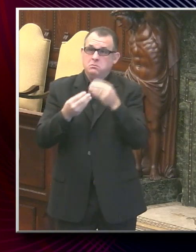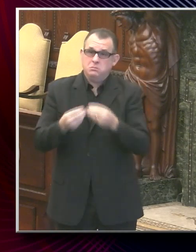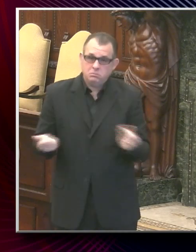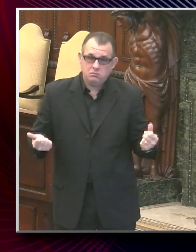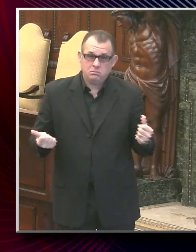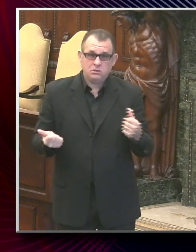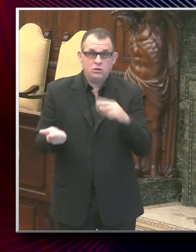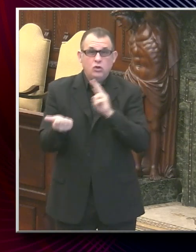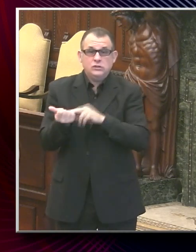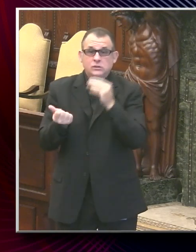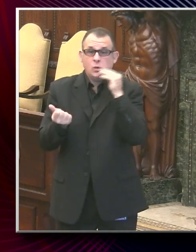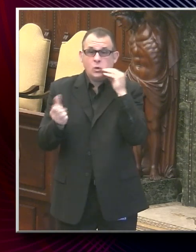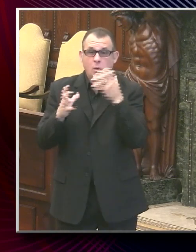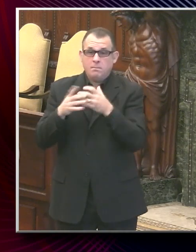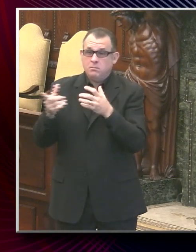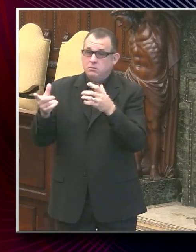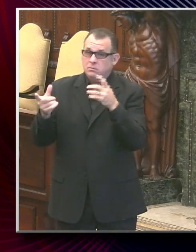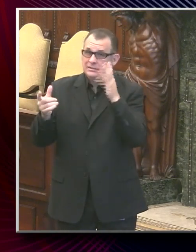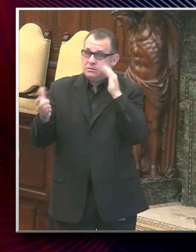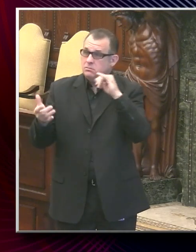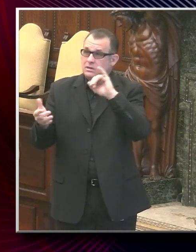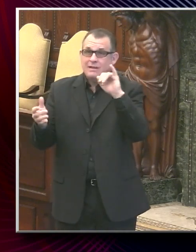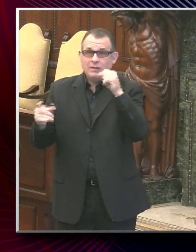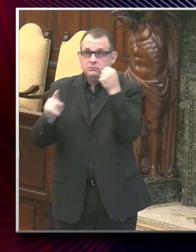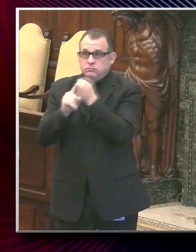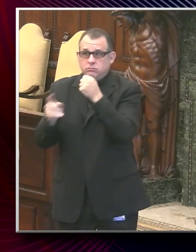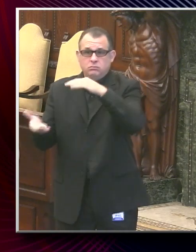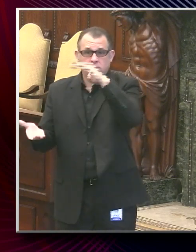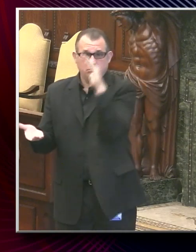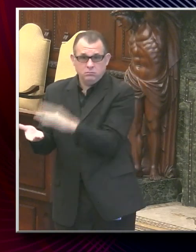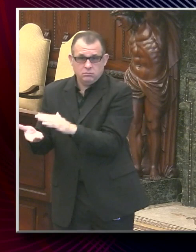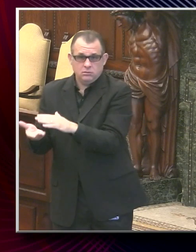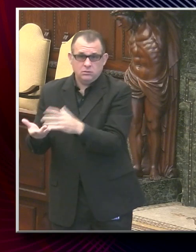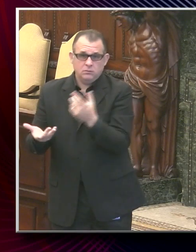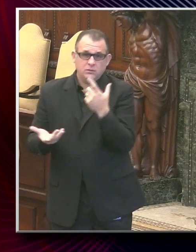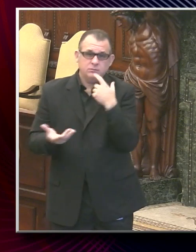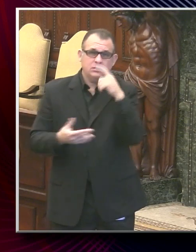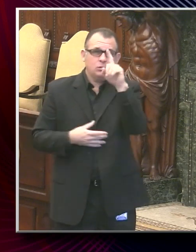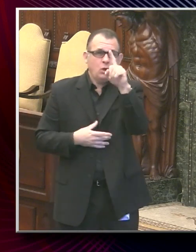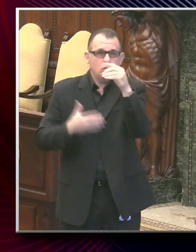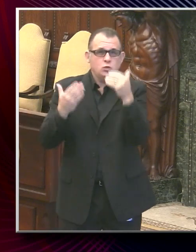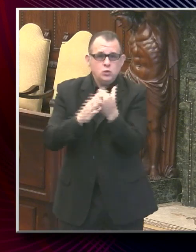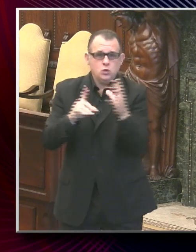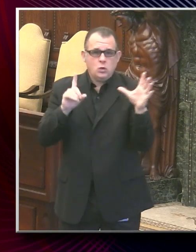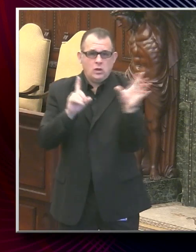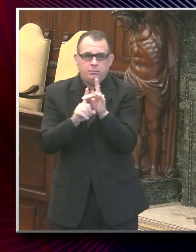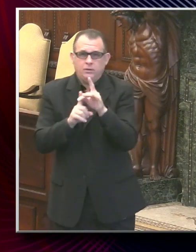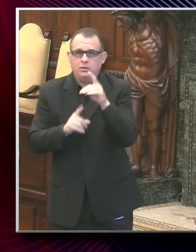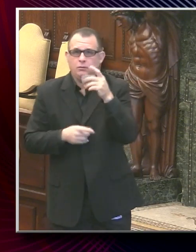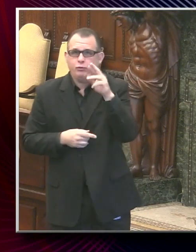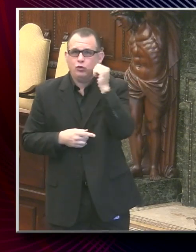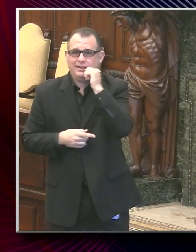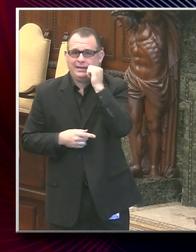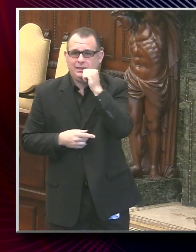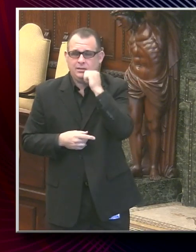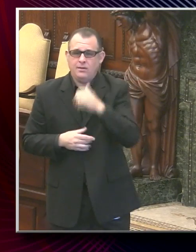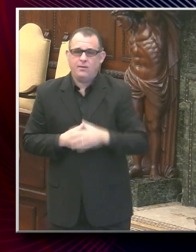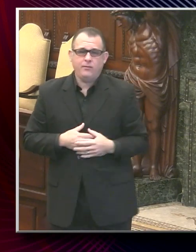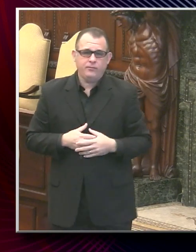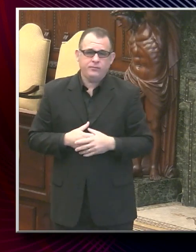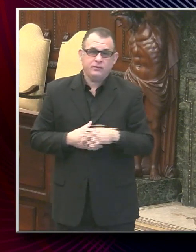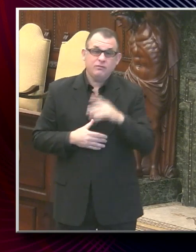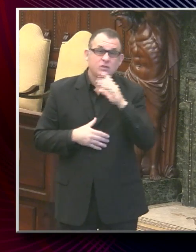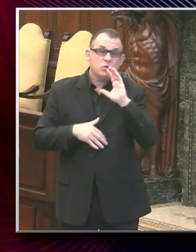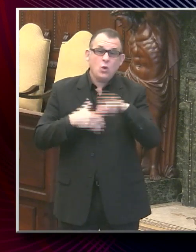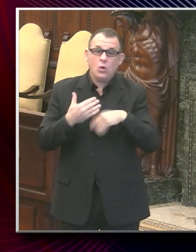most part, these infections have ended. We're averaging about 1 new infection per day in all of the nursing homes across the entire city.